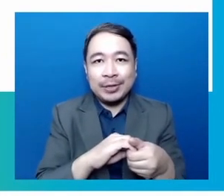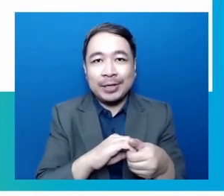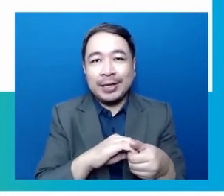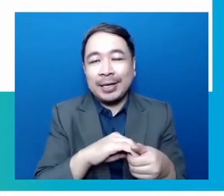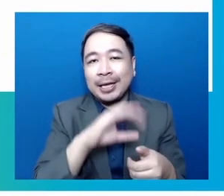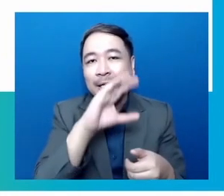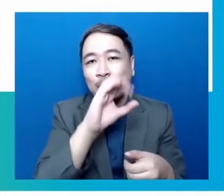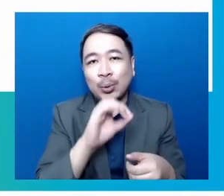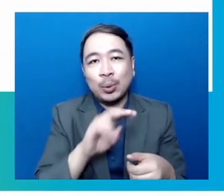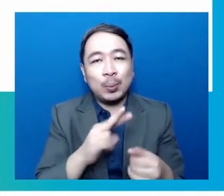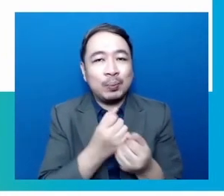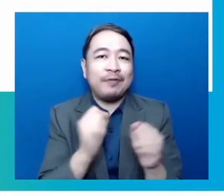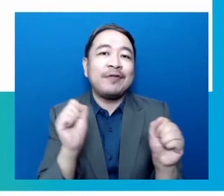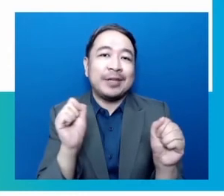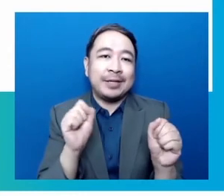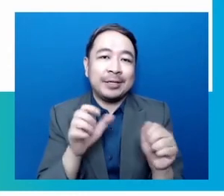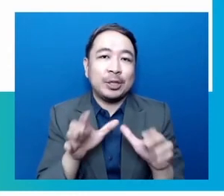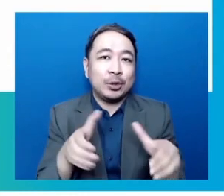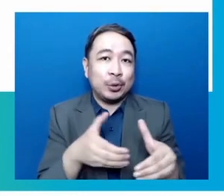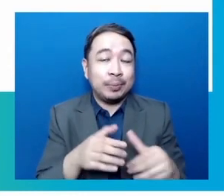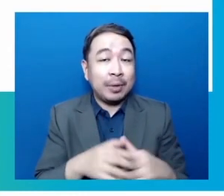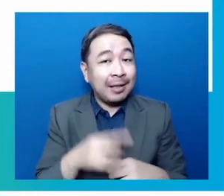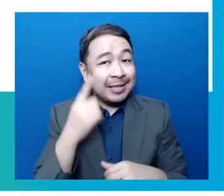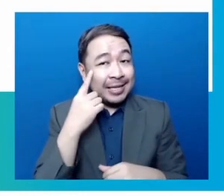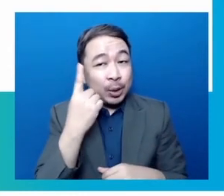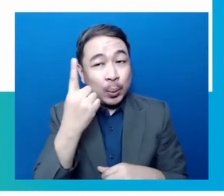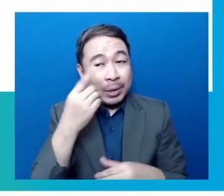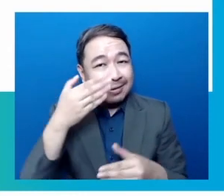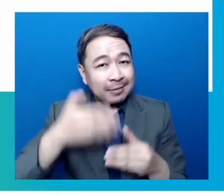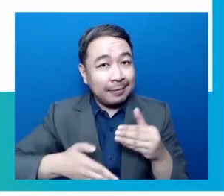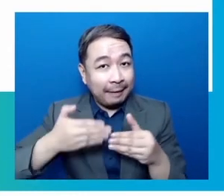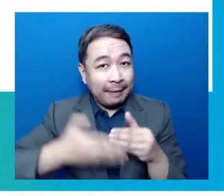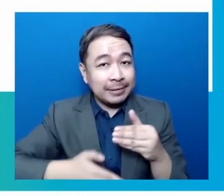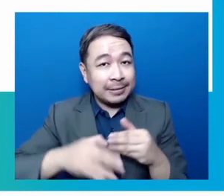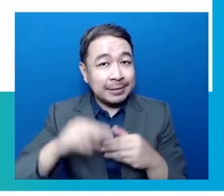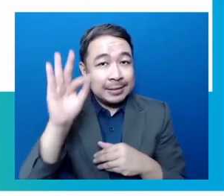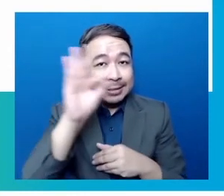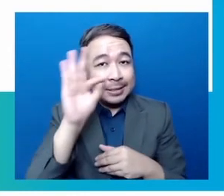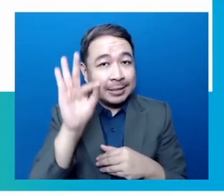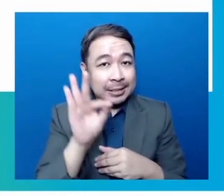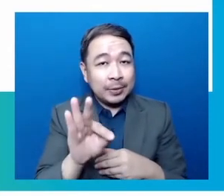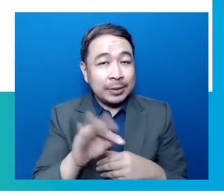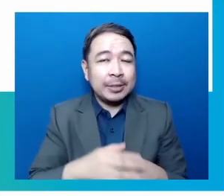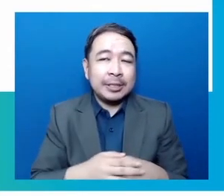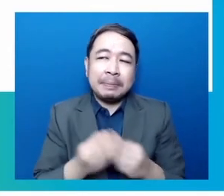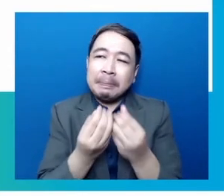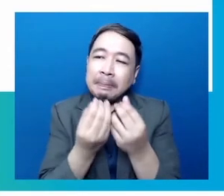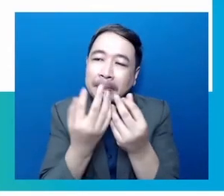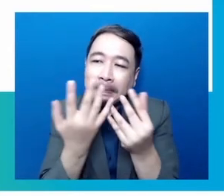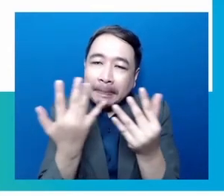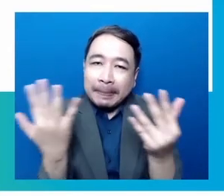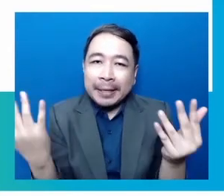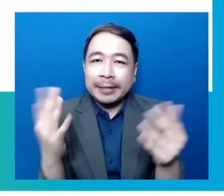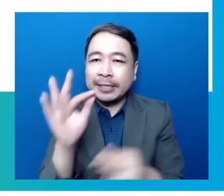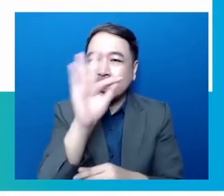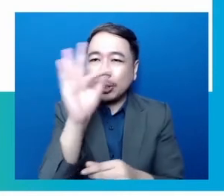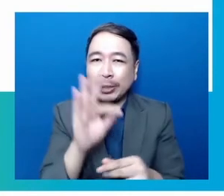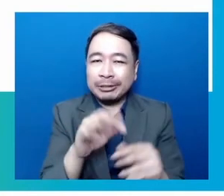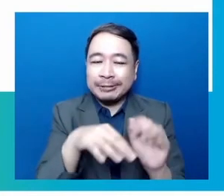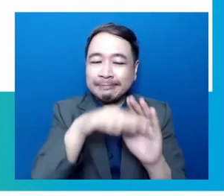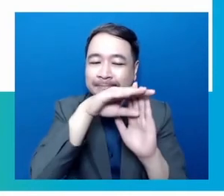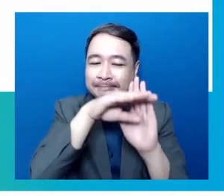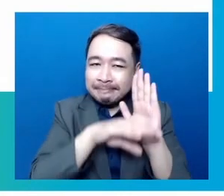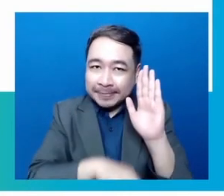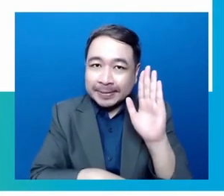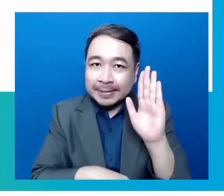I think we have time for one final question. There's many more questions on the list, and I think we can take a